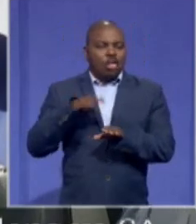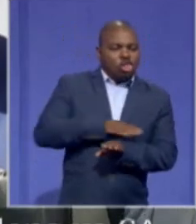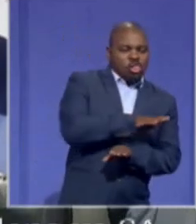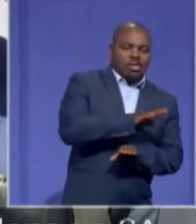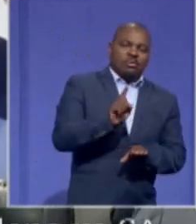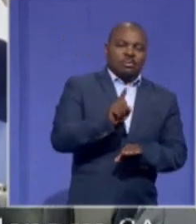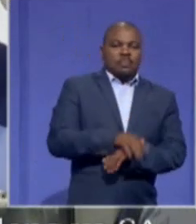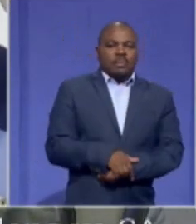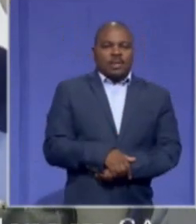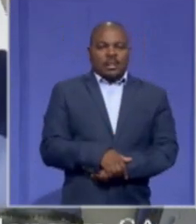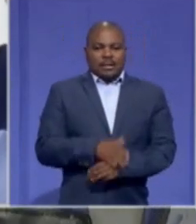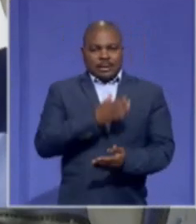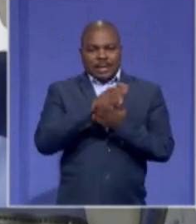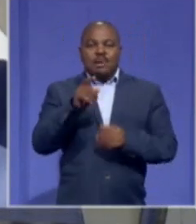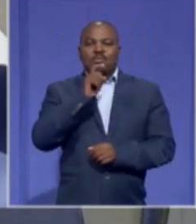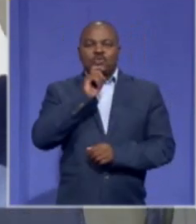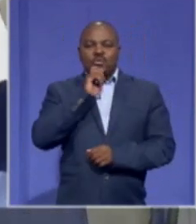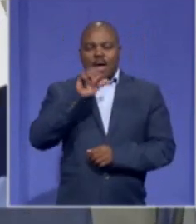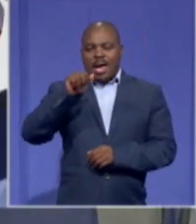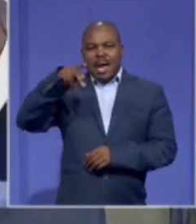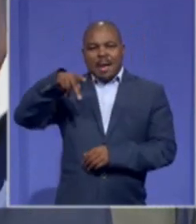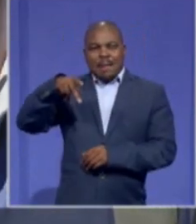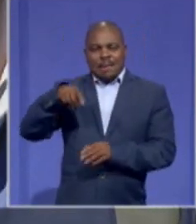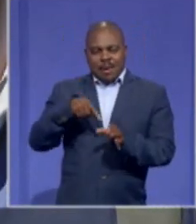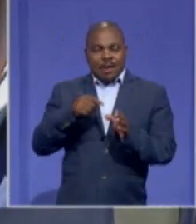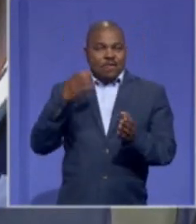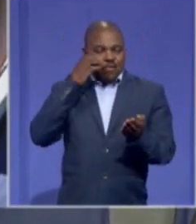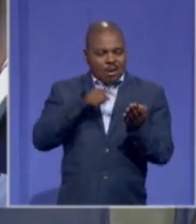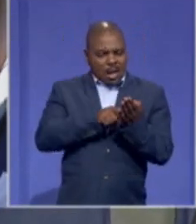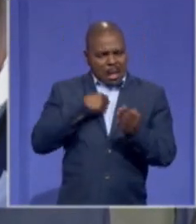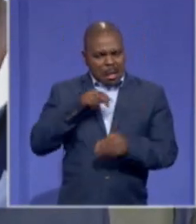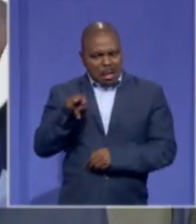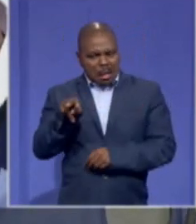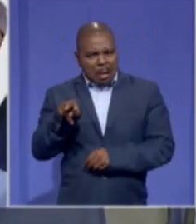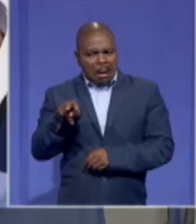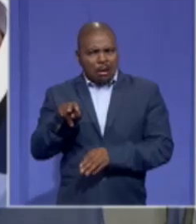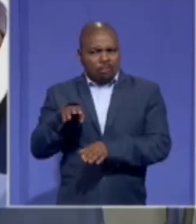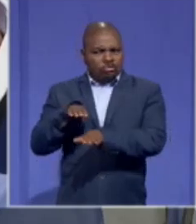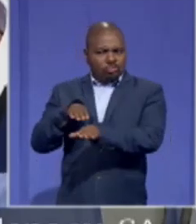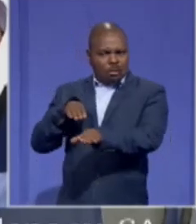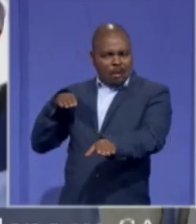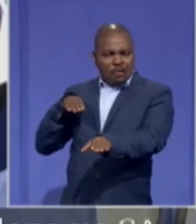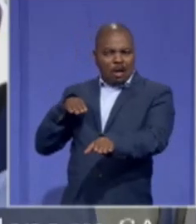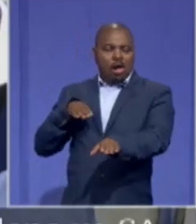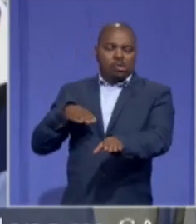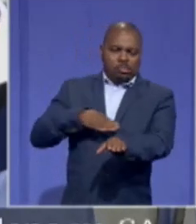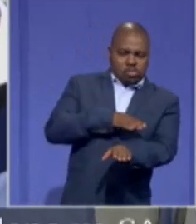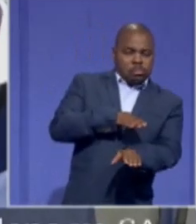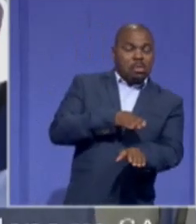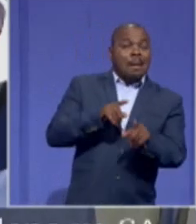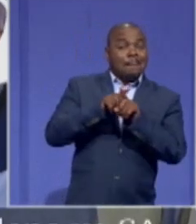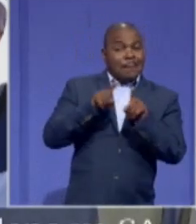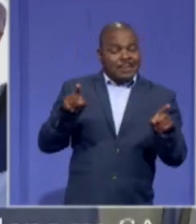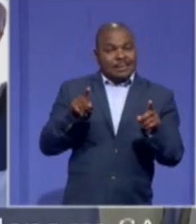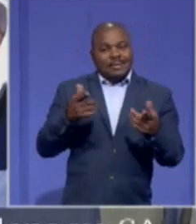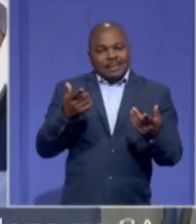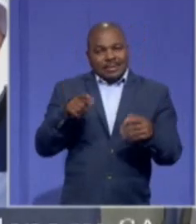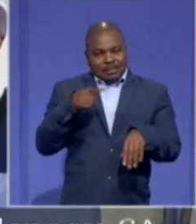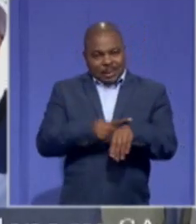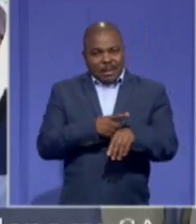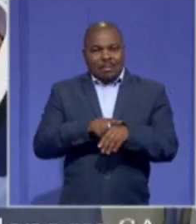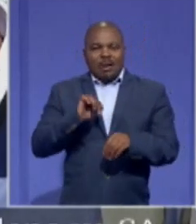that when people are using apps, to run away from traffic, but ultimately when they do that, they are making